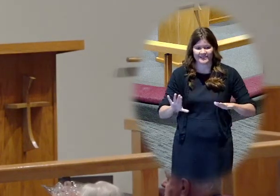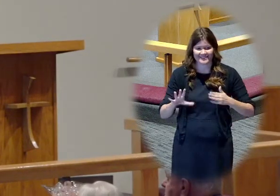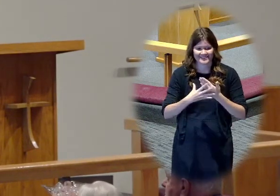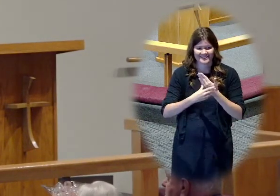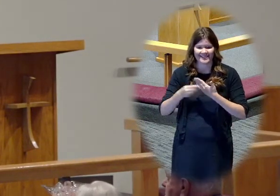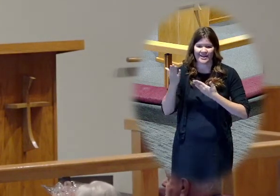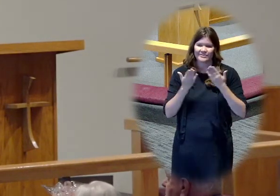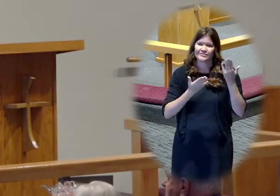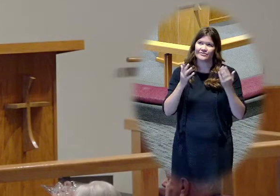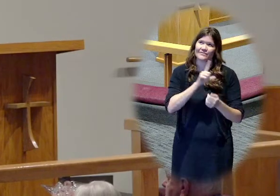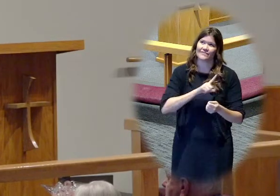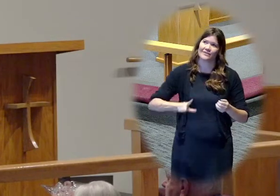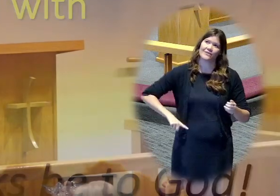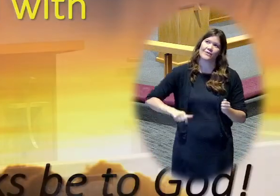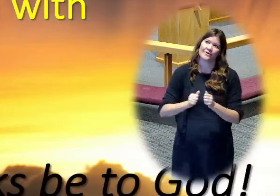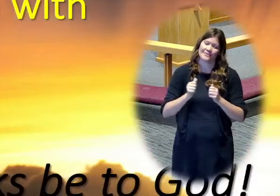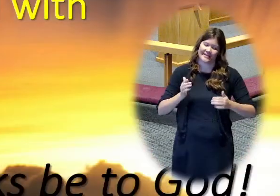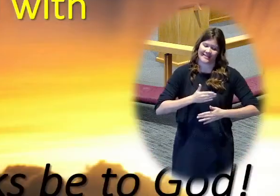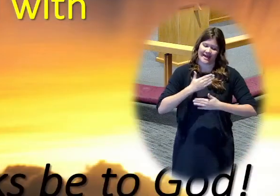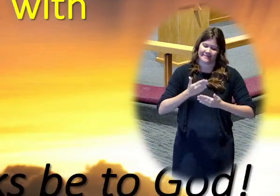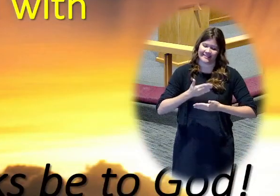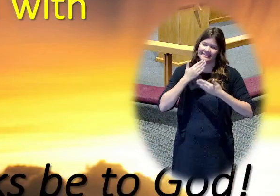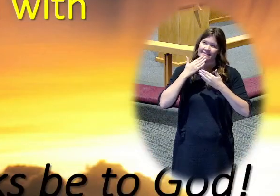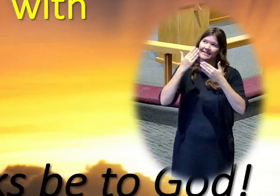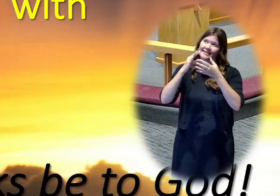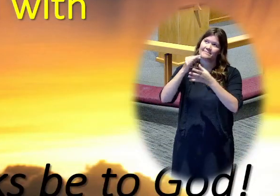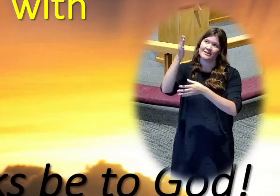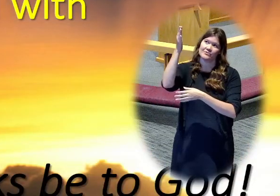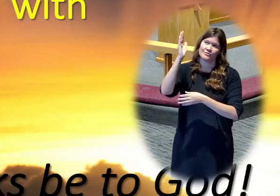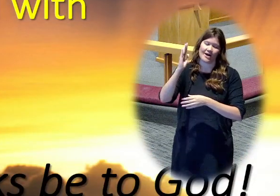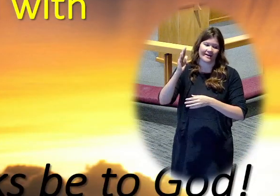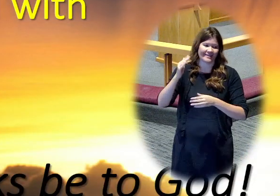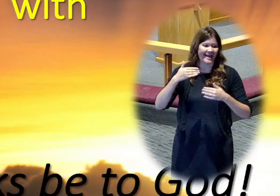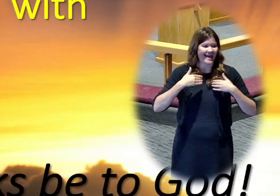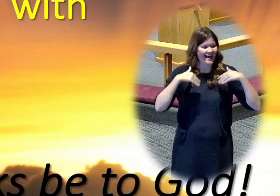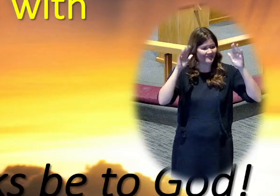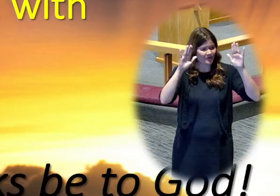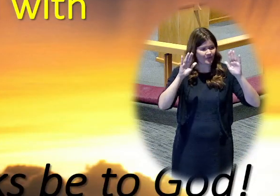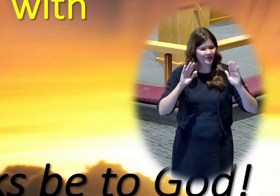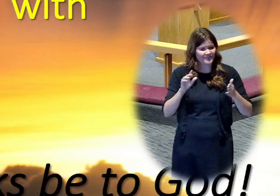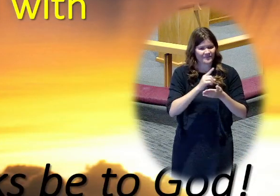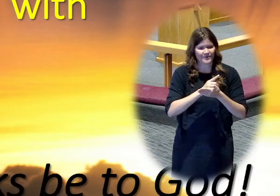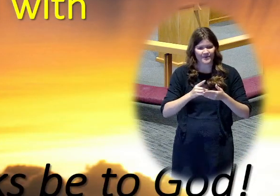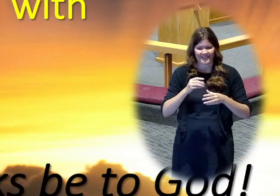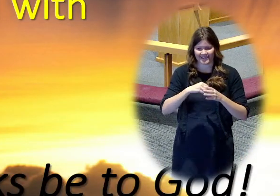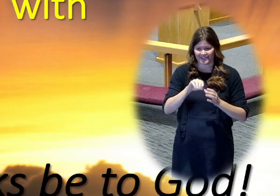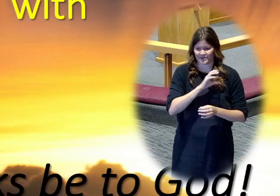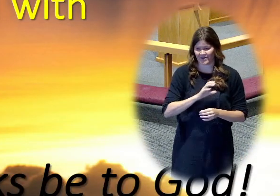Serve the Lord with gladness. Thanks be to God. Have a great week in Christ.